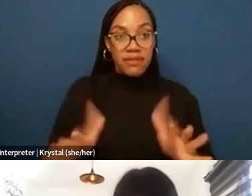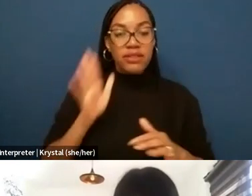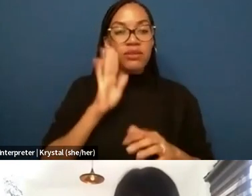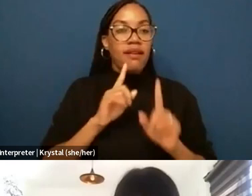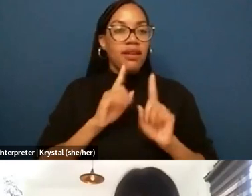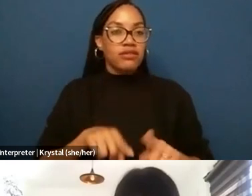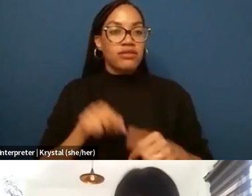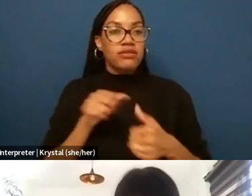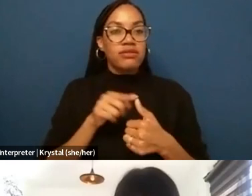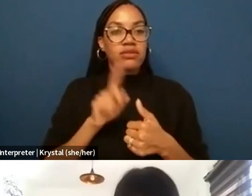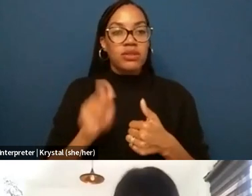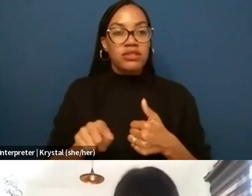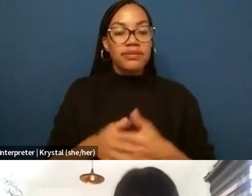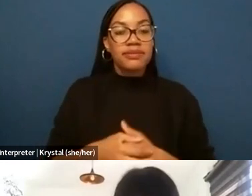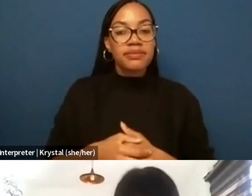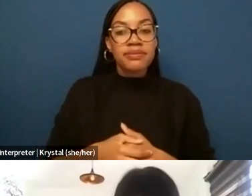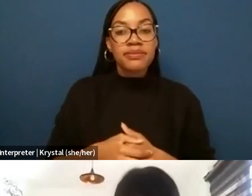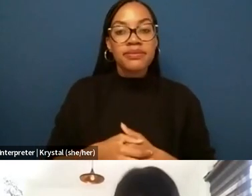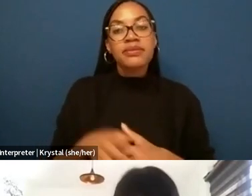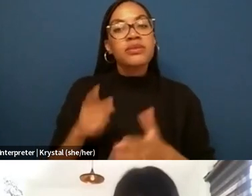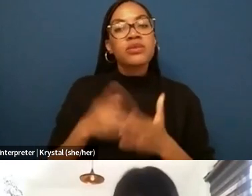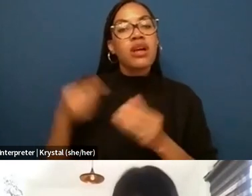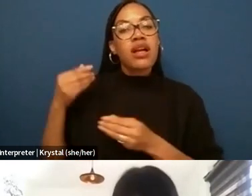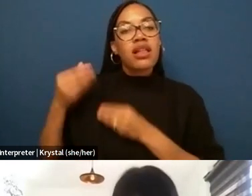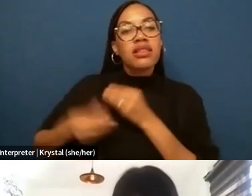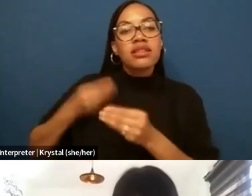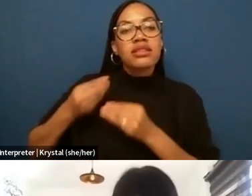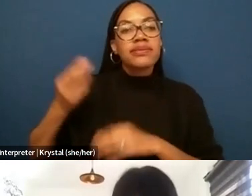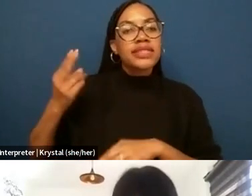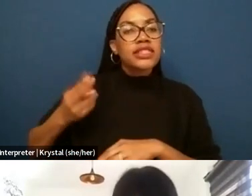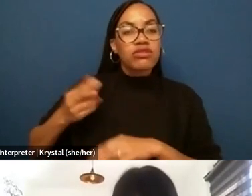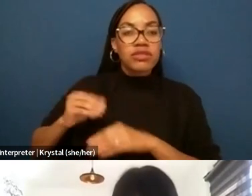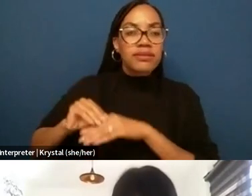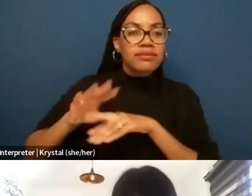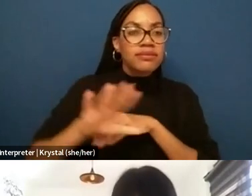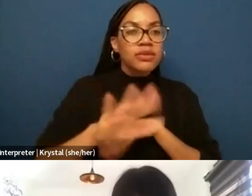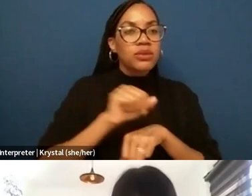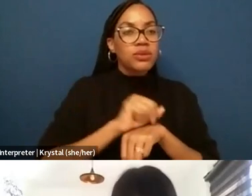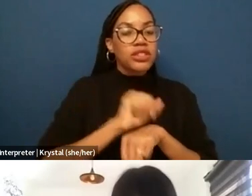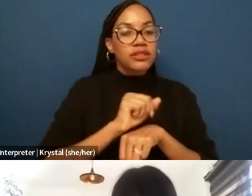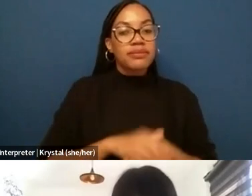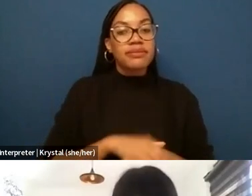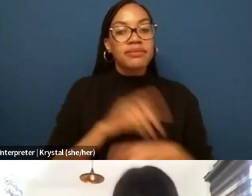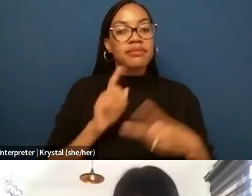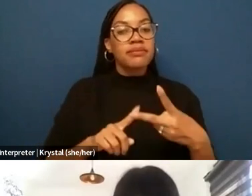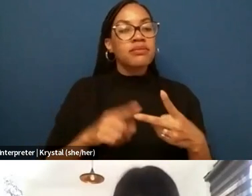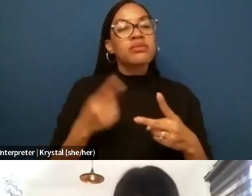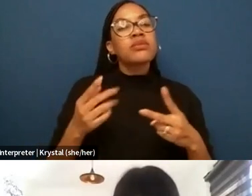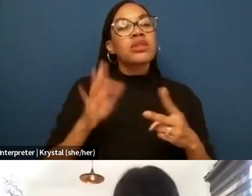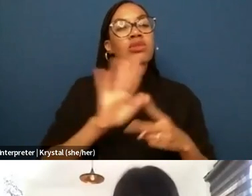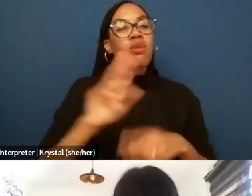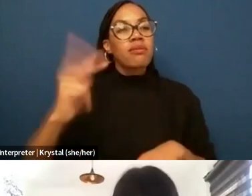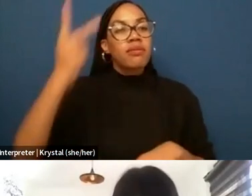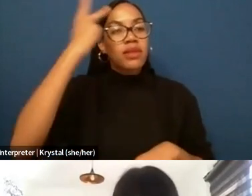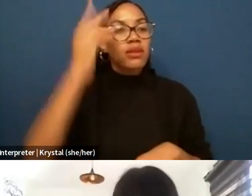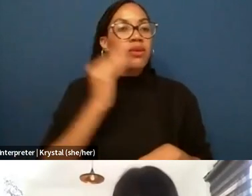following question. What lineage or history brings you to this work? What political homes do you belong to,